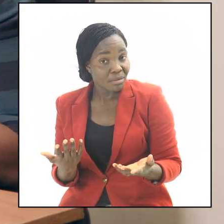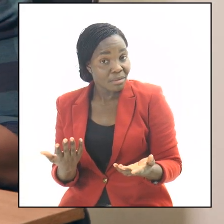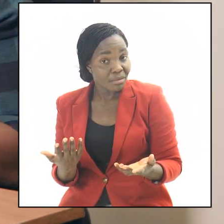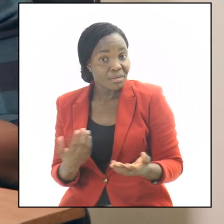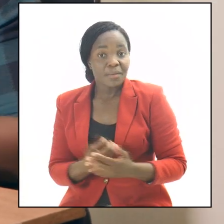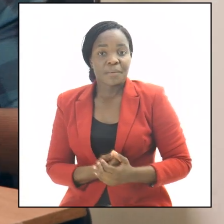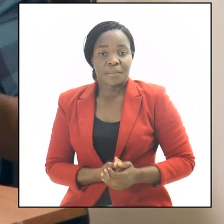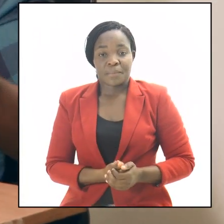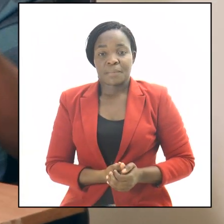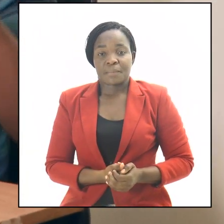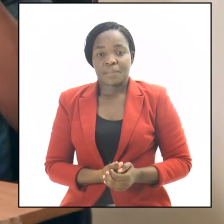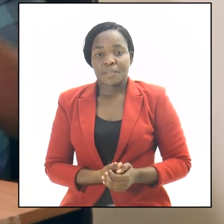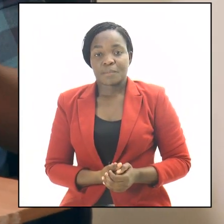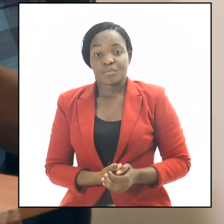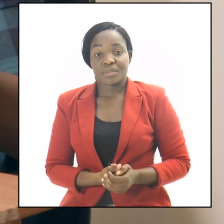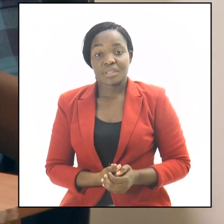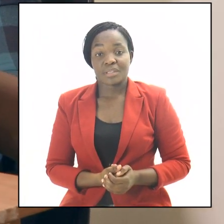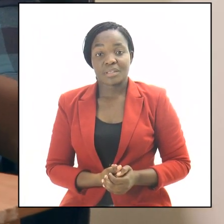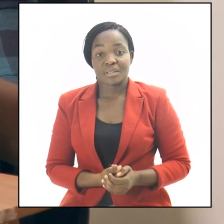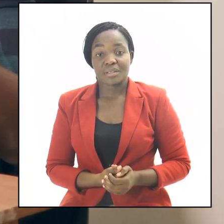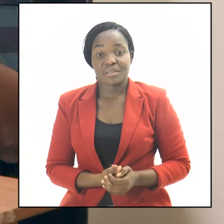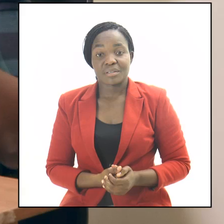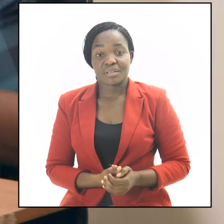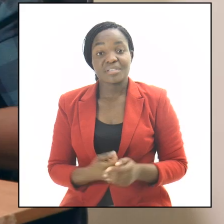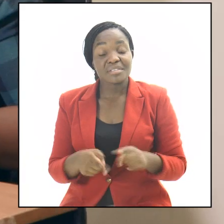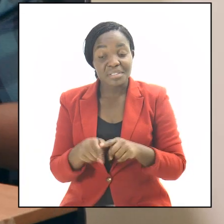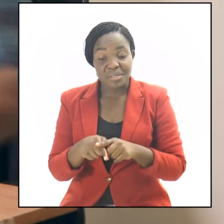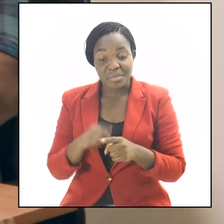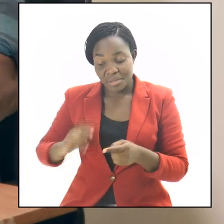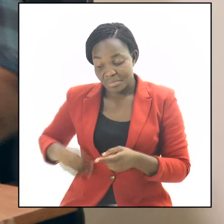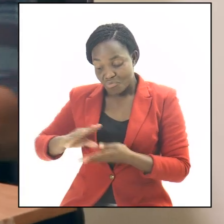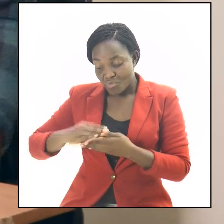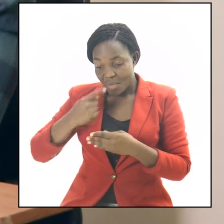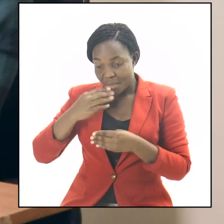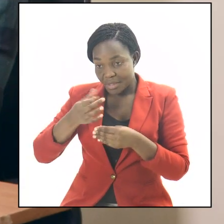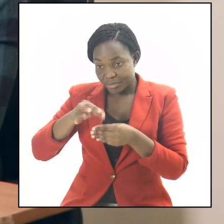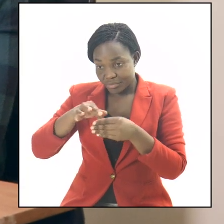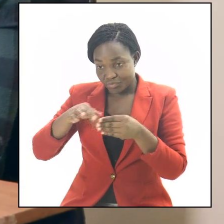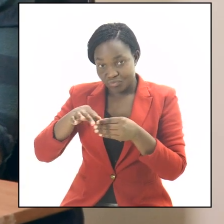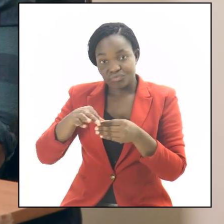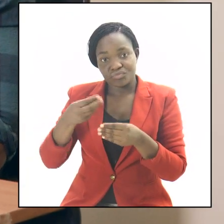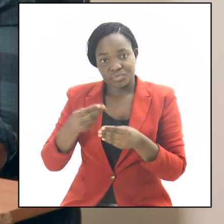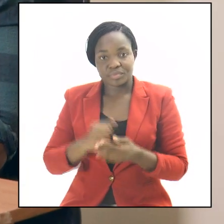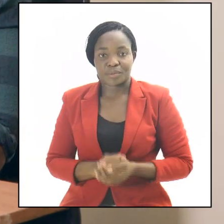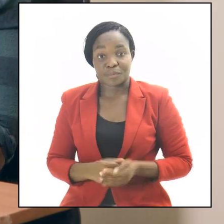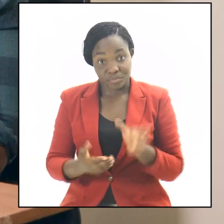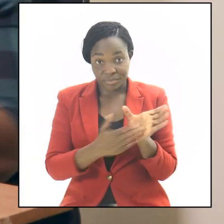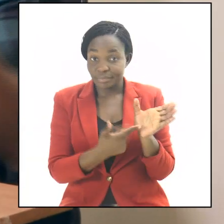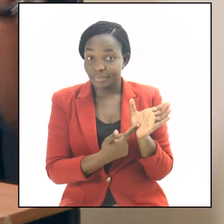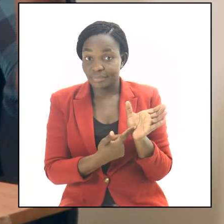shape. Even the outline of my wallet is a parallelogram. The front of my wallet